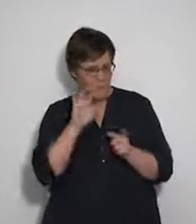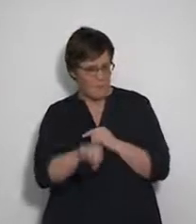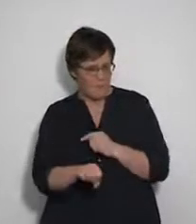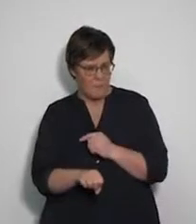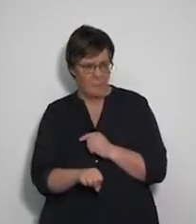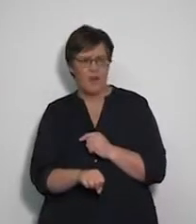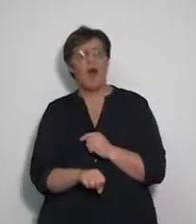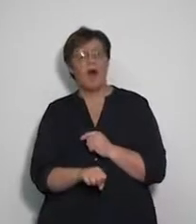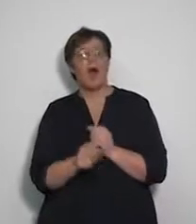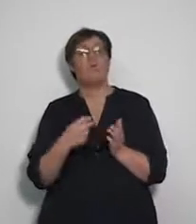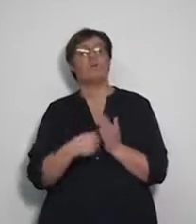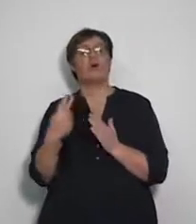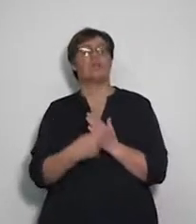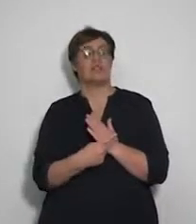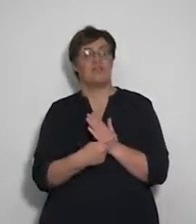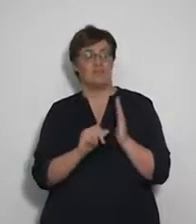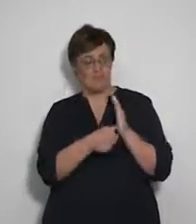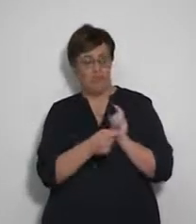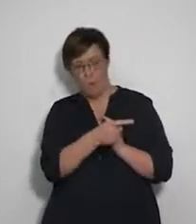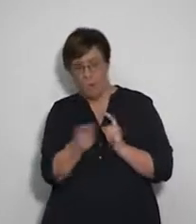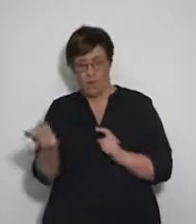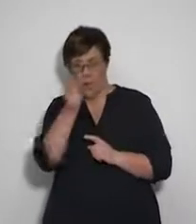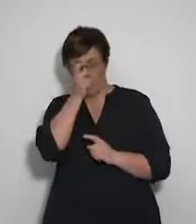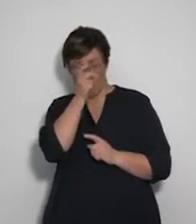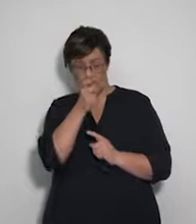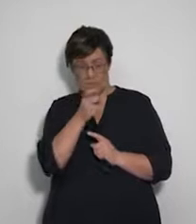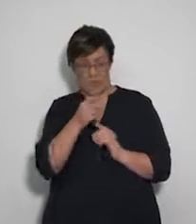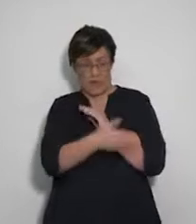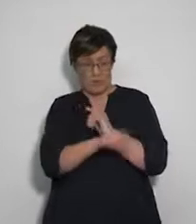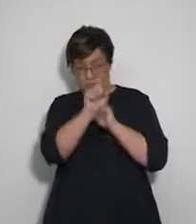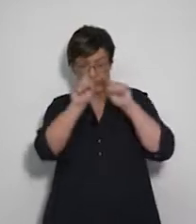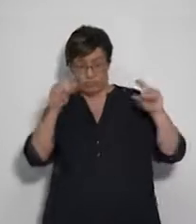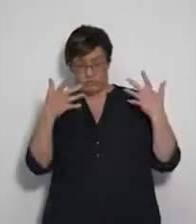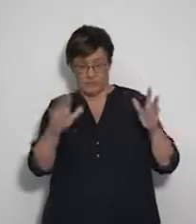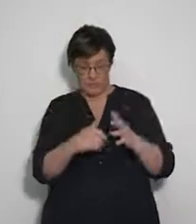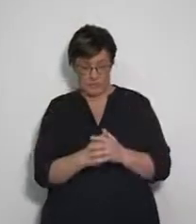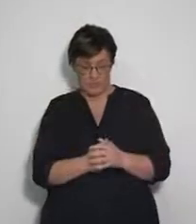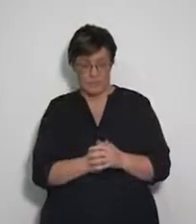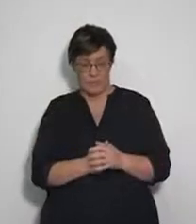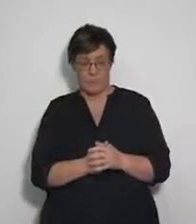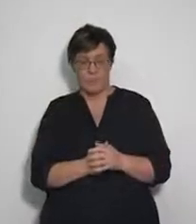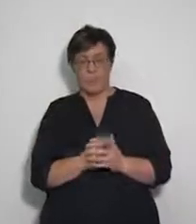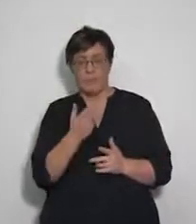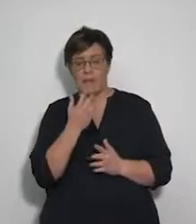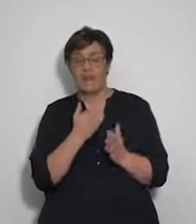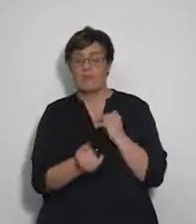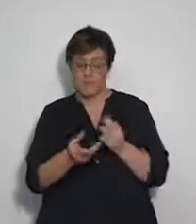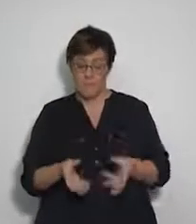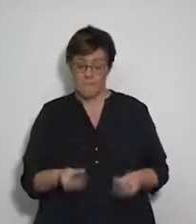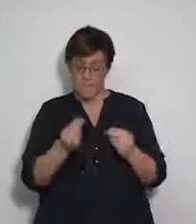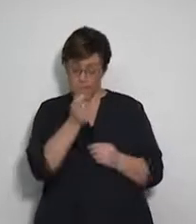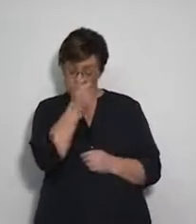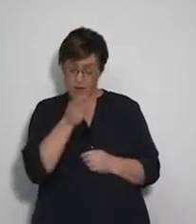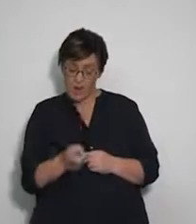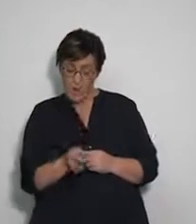able to there's a project that has fingerprinted all rhinos around in the country. And so that allows an individual that